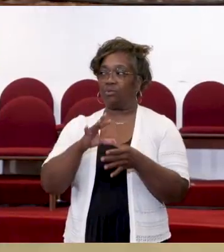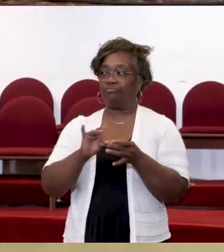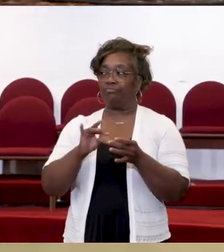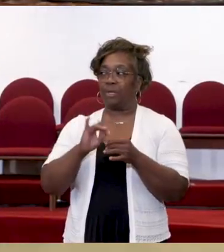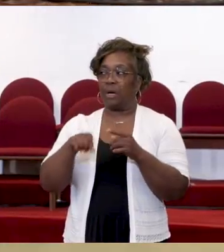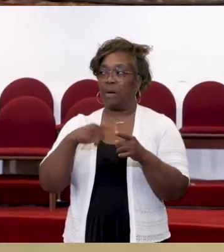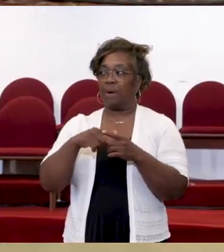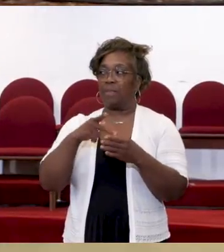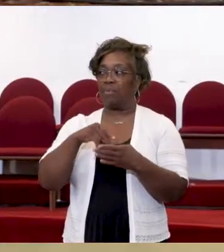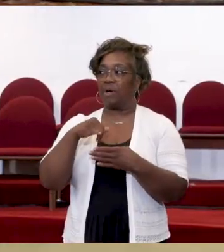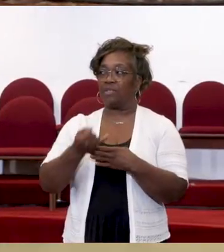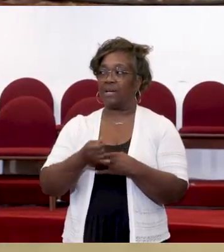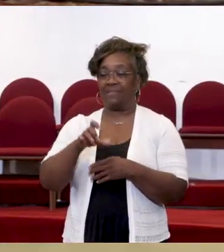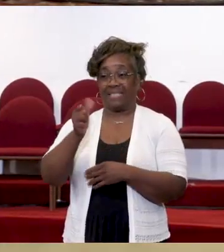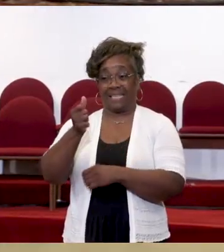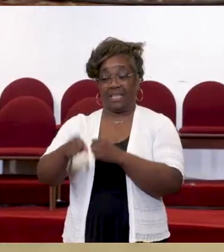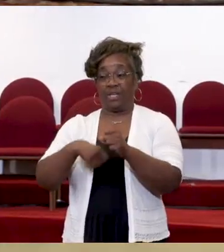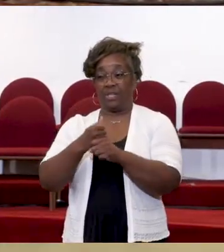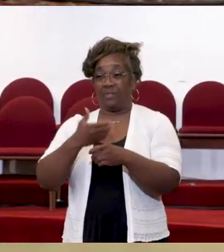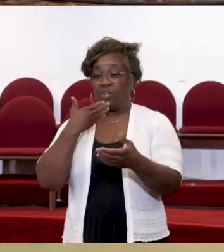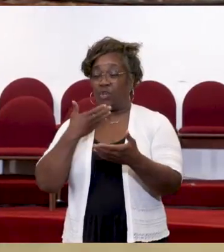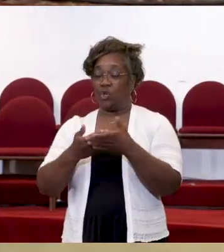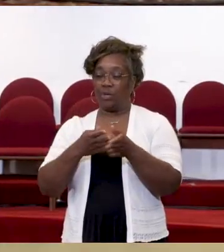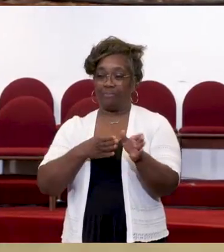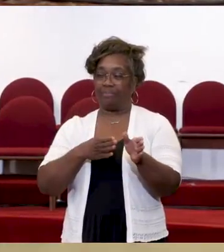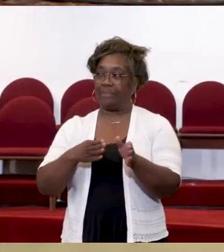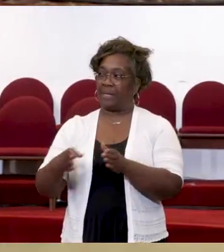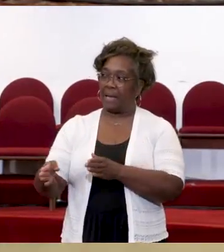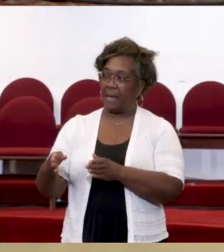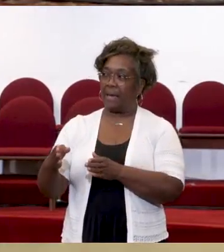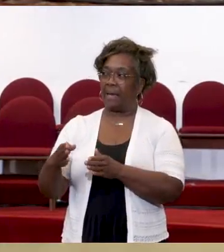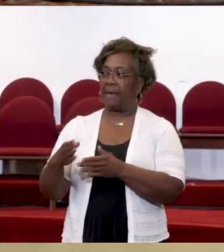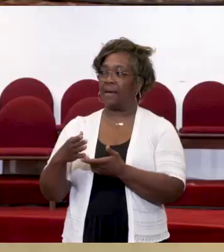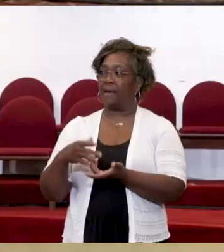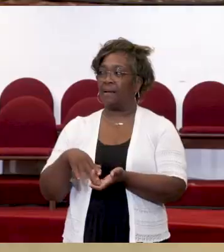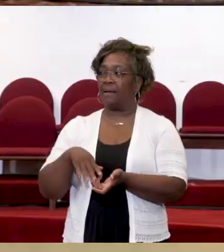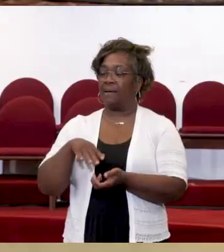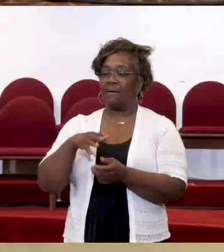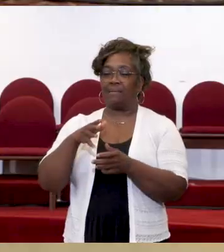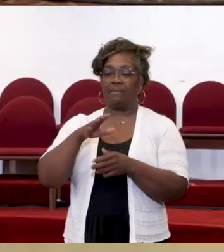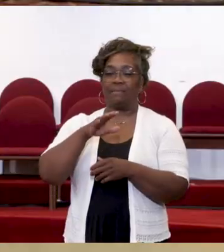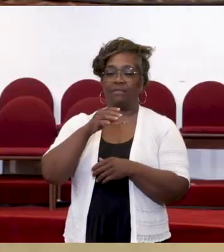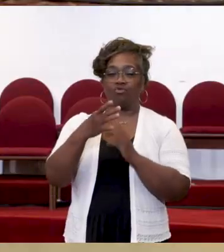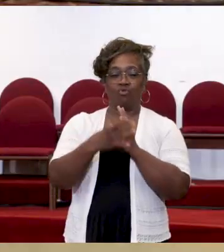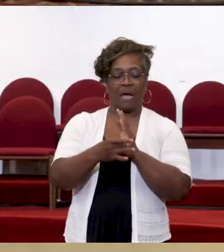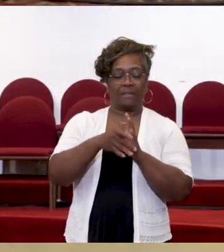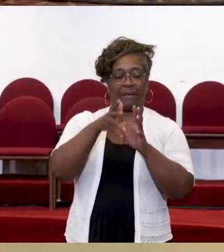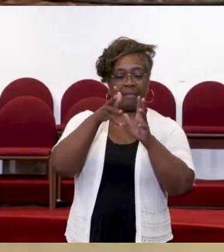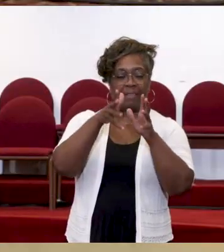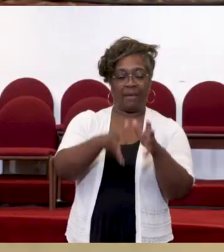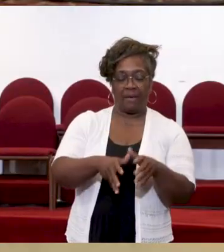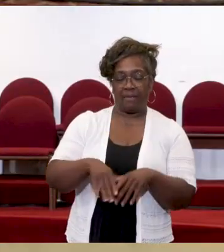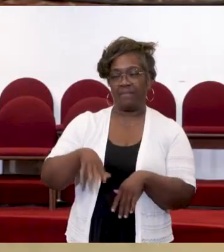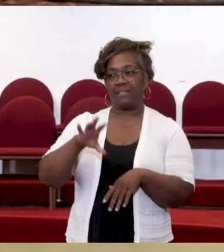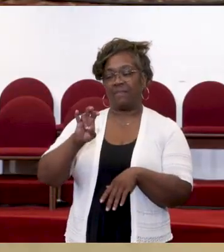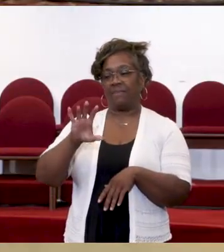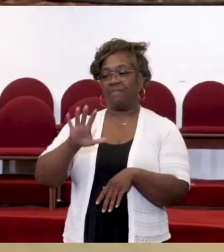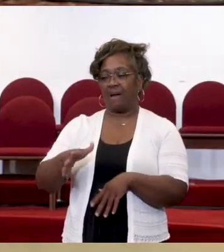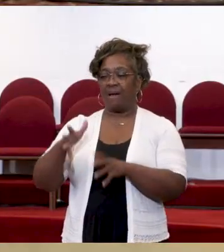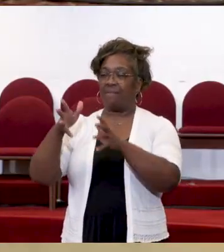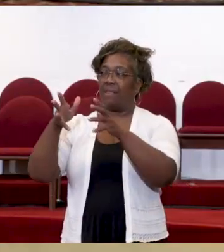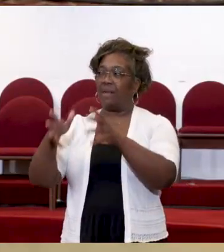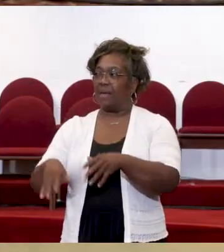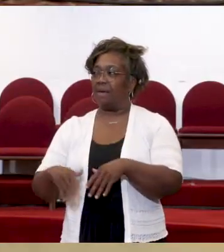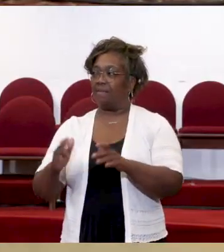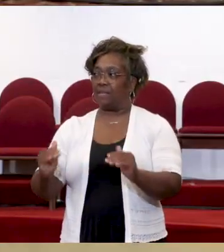years ago a really good plan that left Gratiot in place, left 75 in place, and just raised the street at the south edge. By